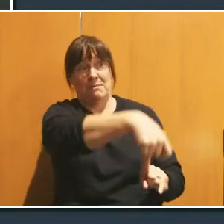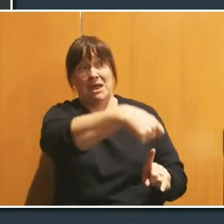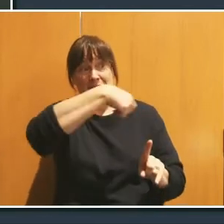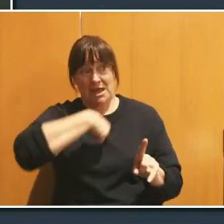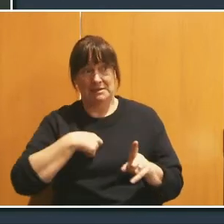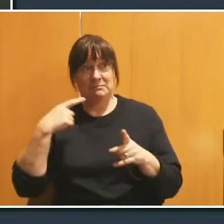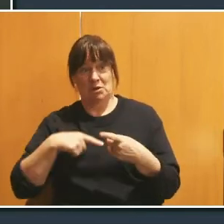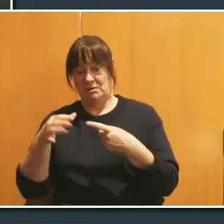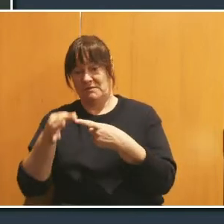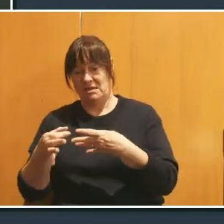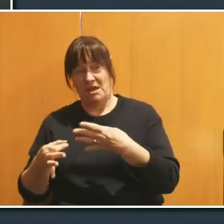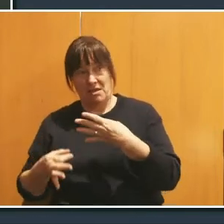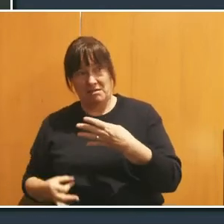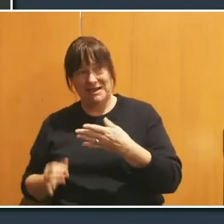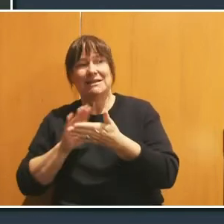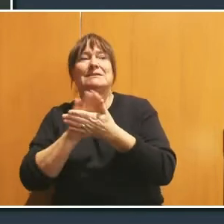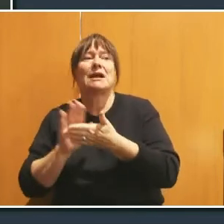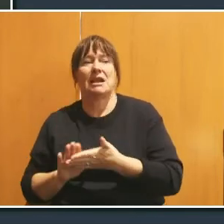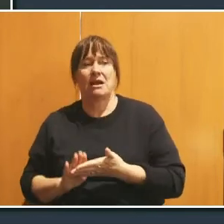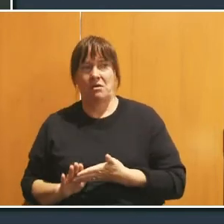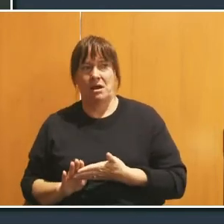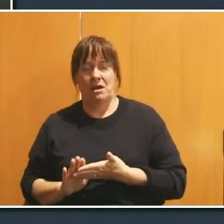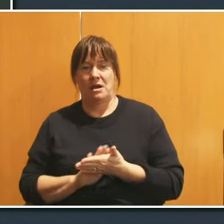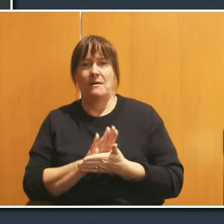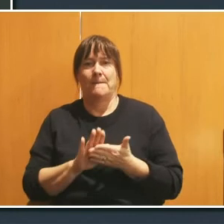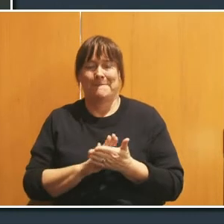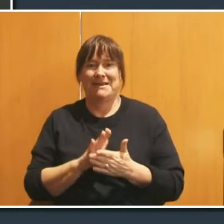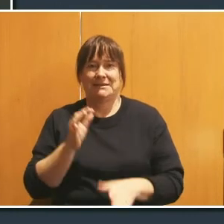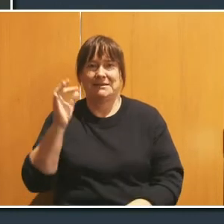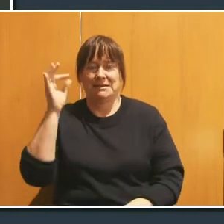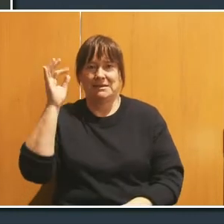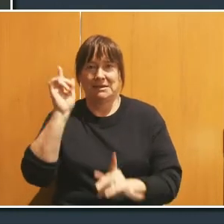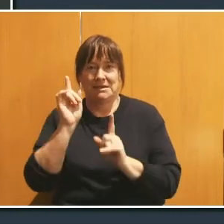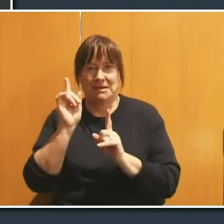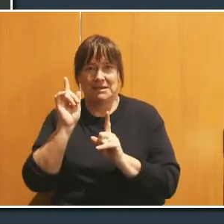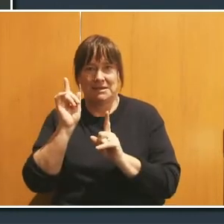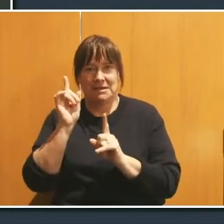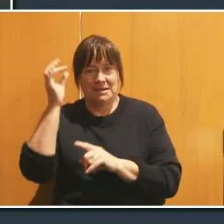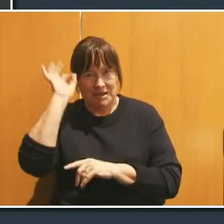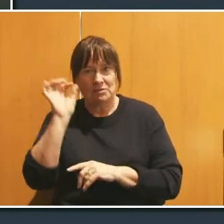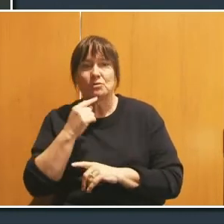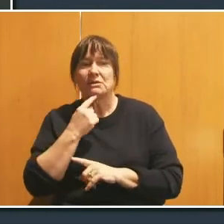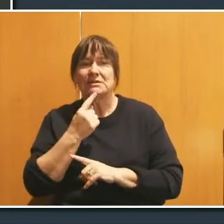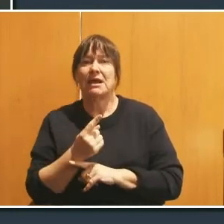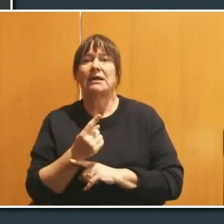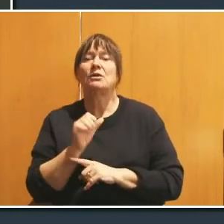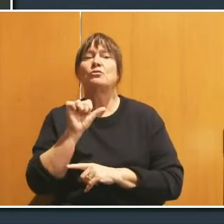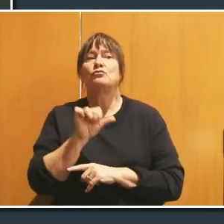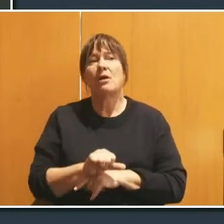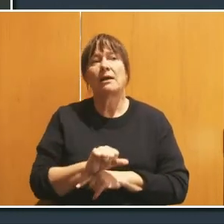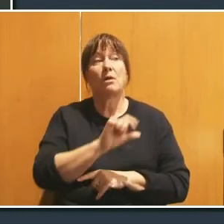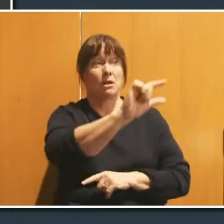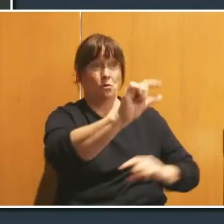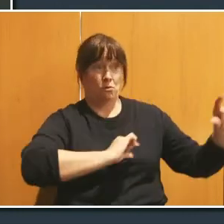making these developments happen. So the city should be willing to say, okay, we will invest up to